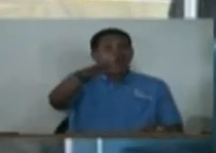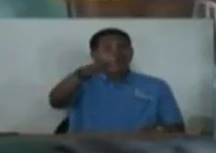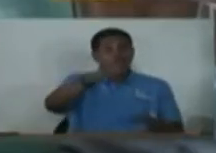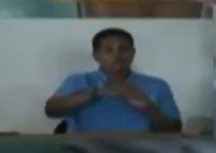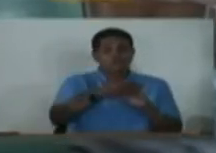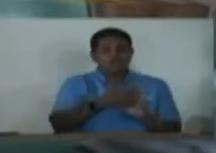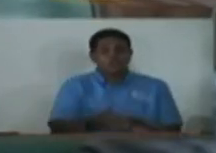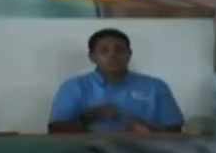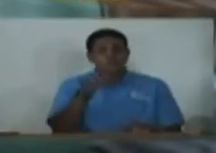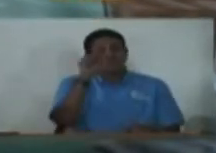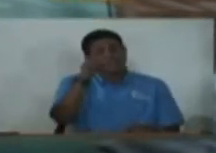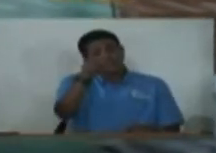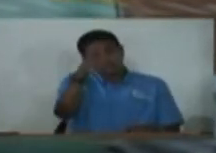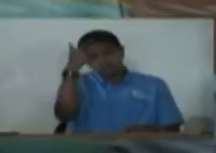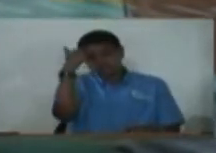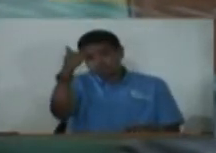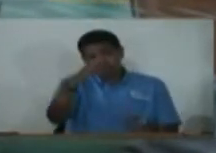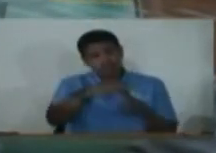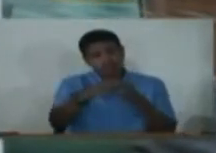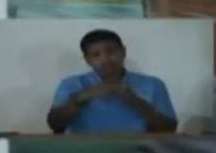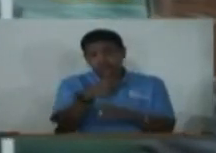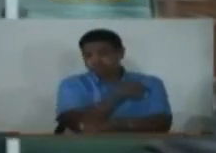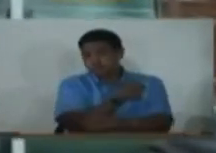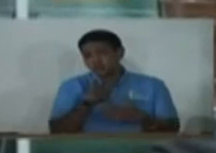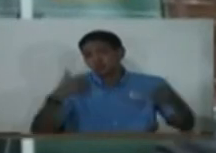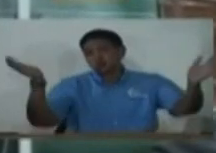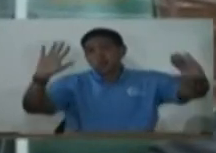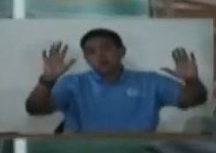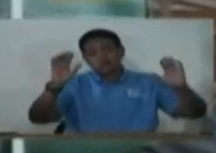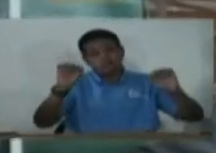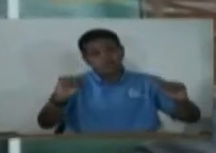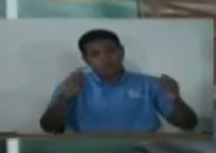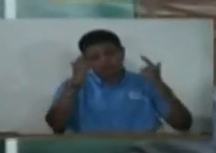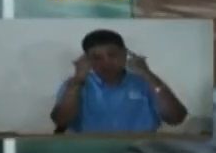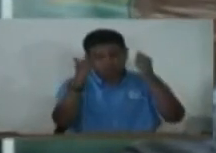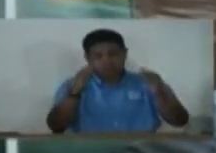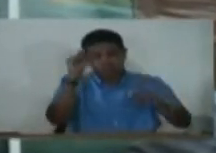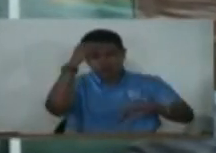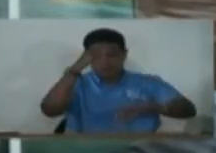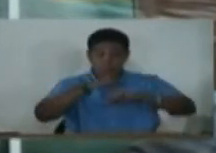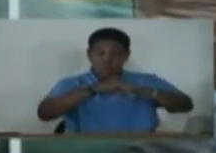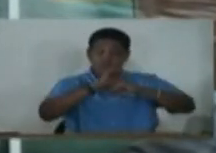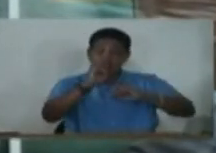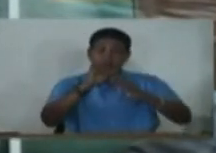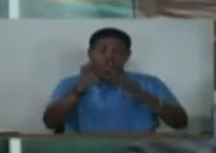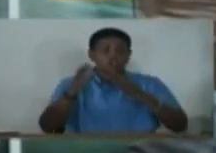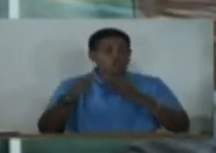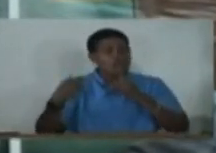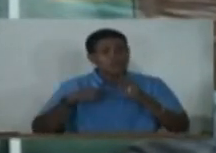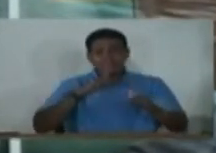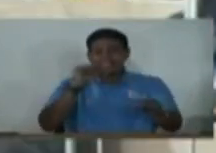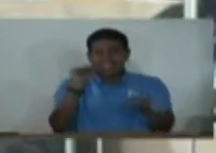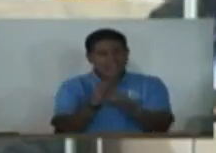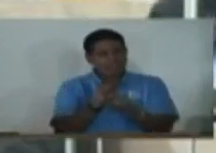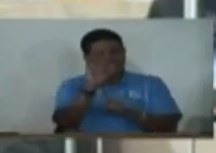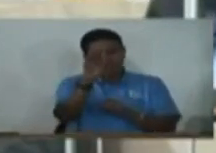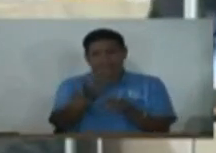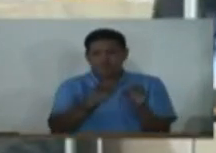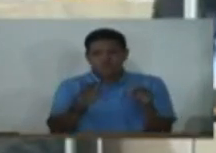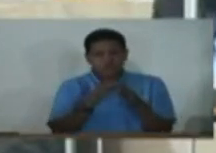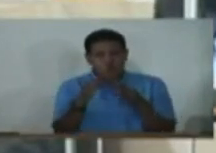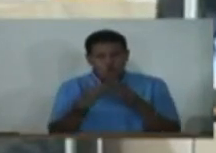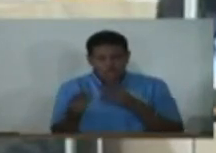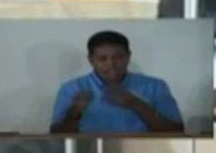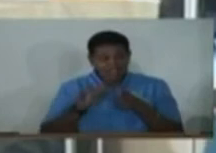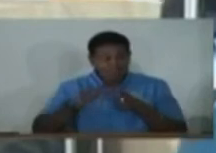yes, you have your free choice, and the government protects that, and we guarantee that. But we are